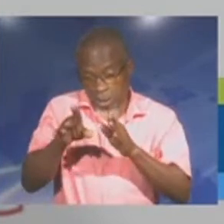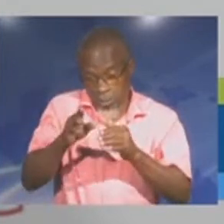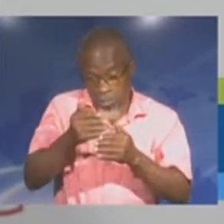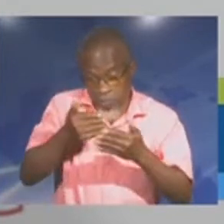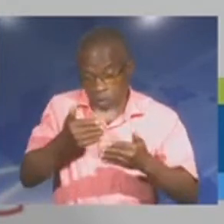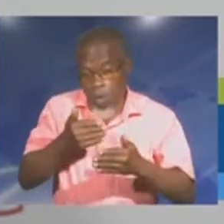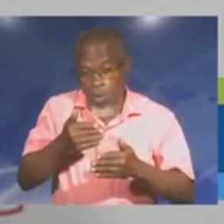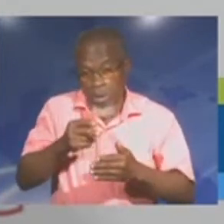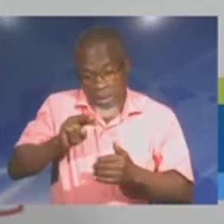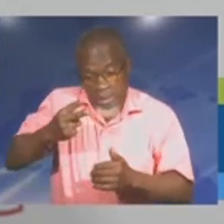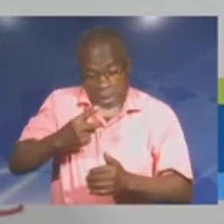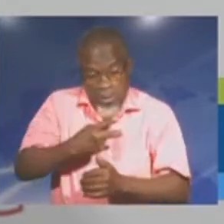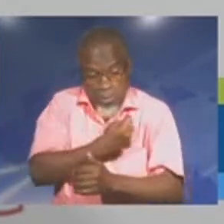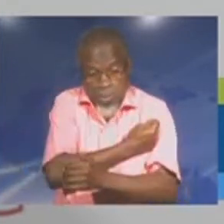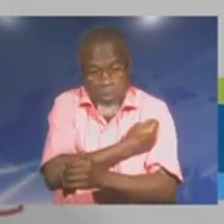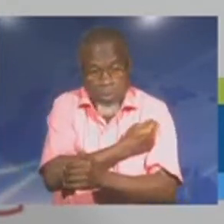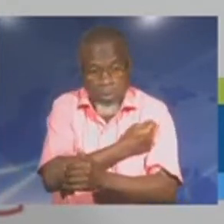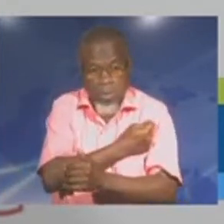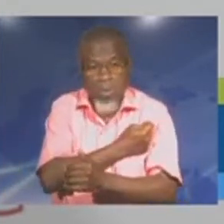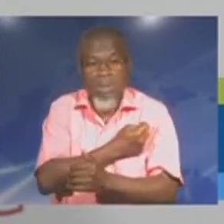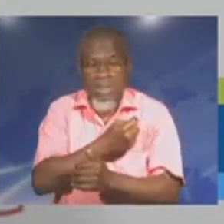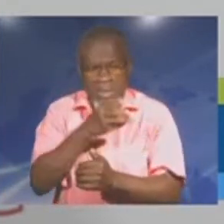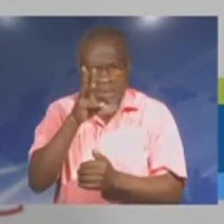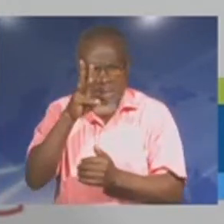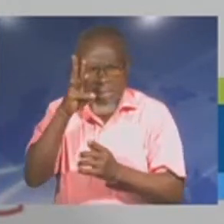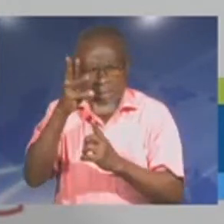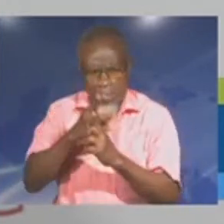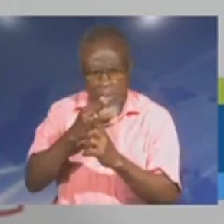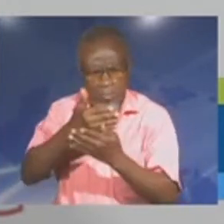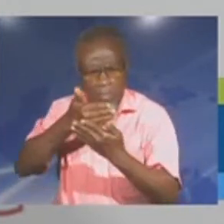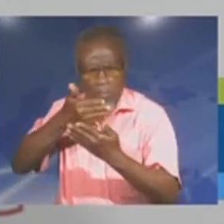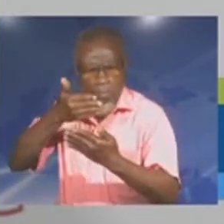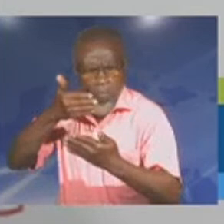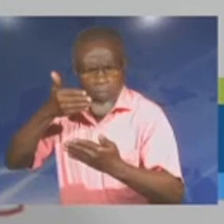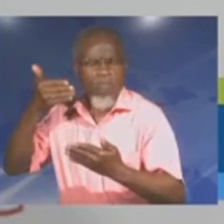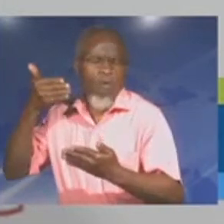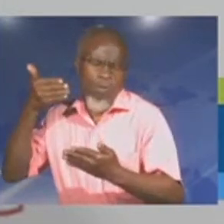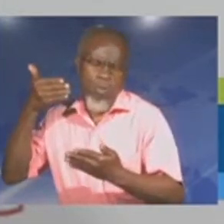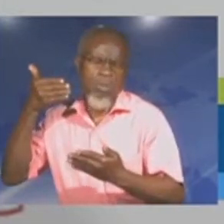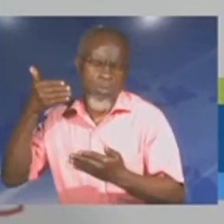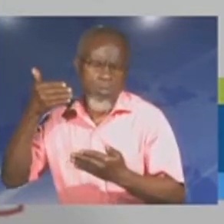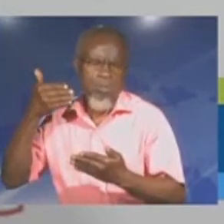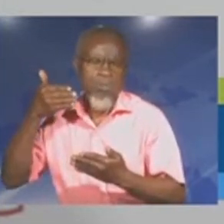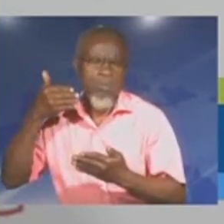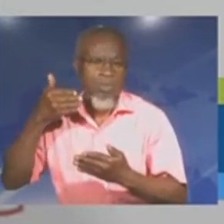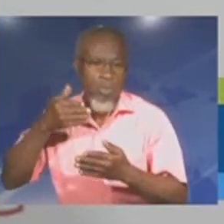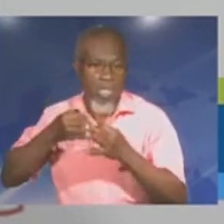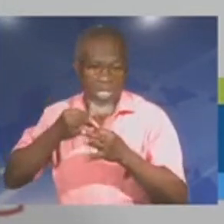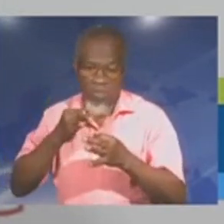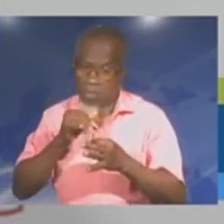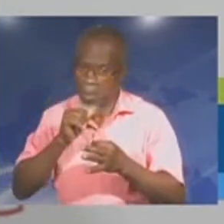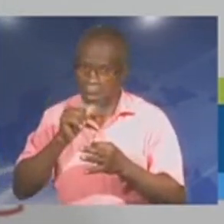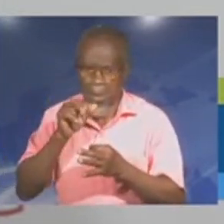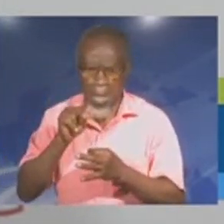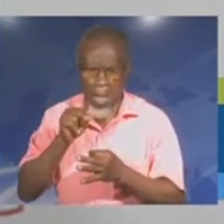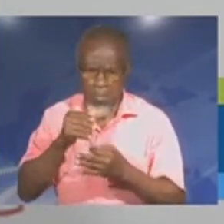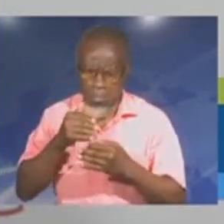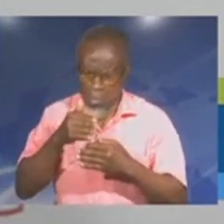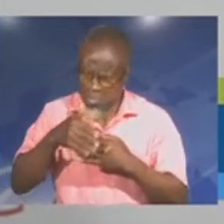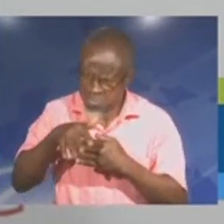shot less than 6 months, please don't come in to get boosted. We